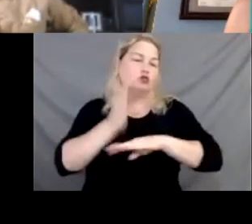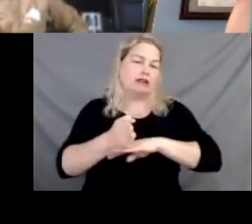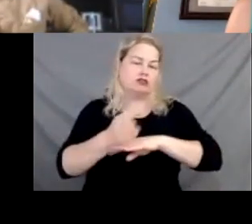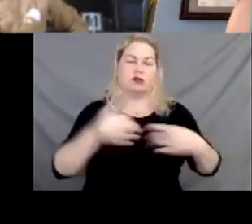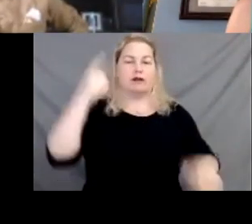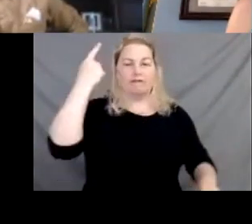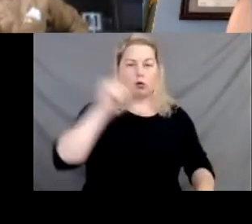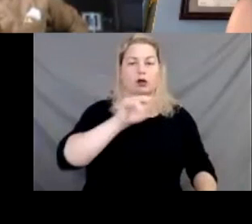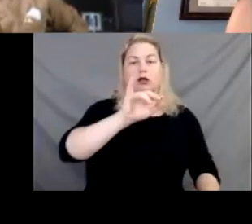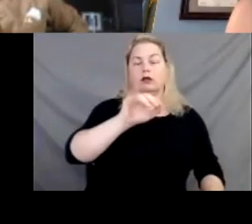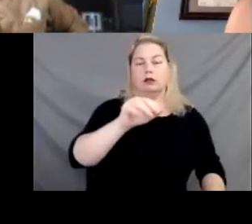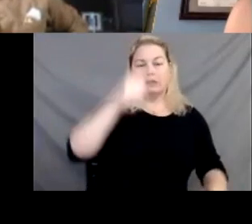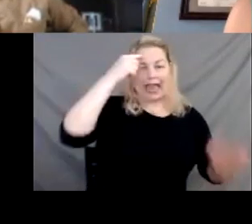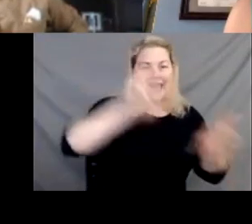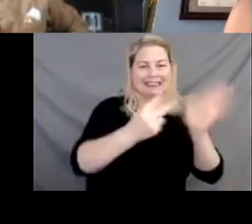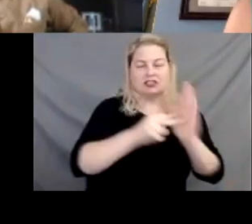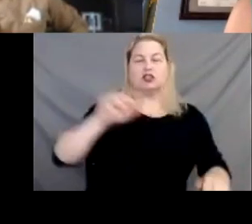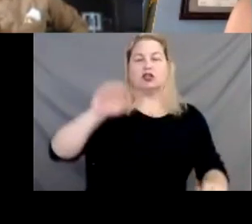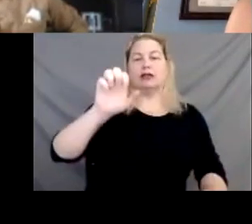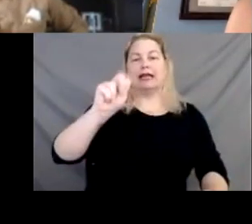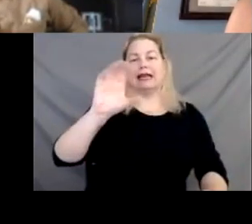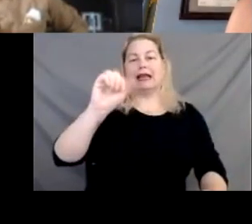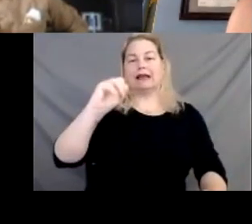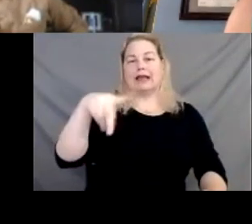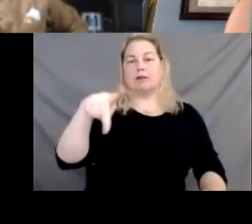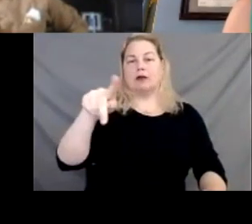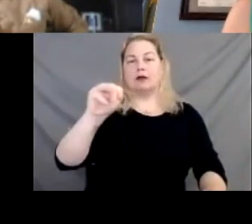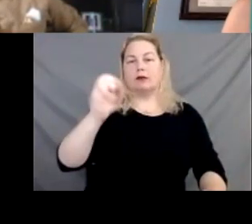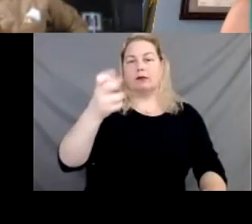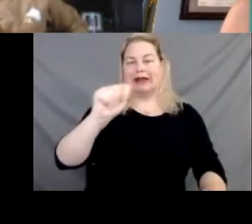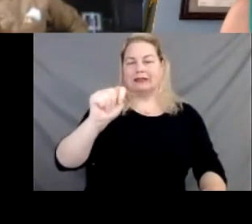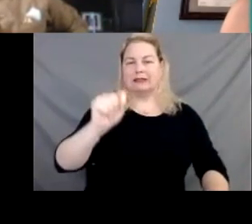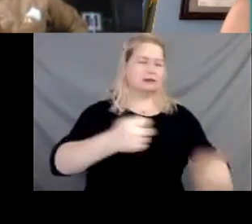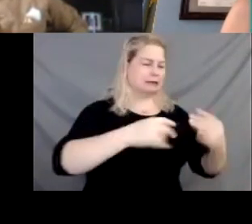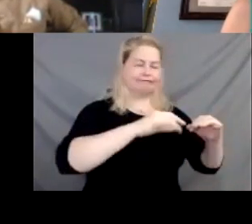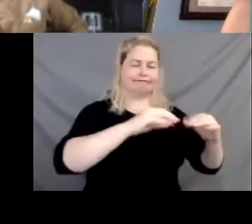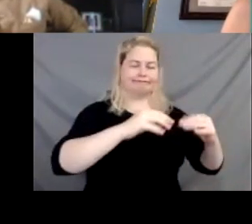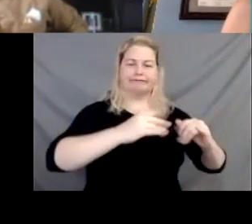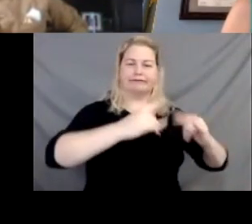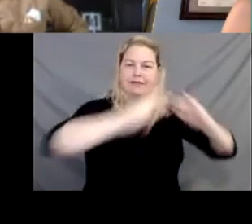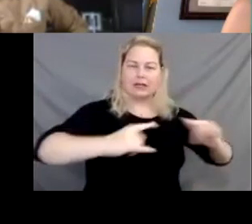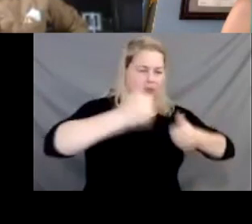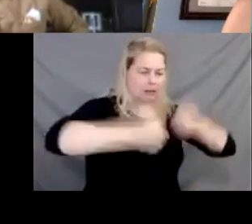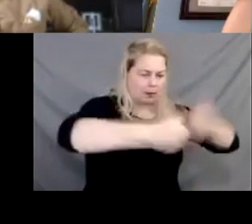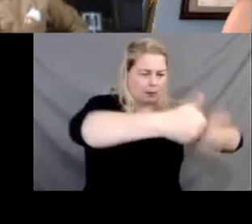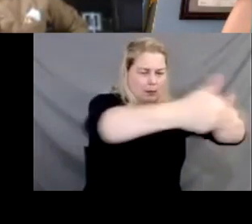encampment. And there was a desire to do a second tiny homes development in the